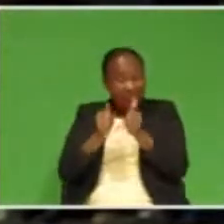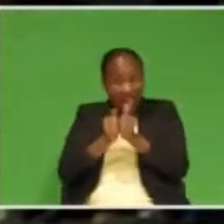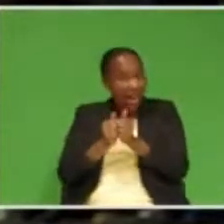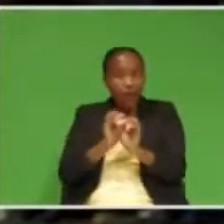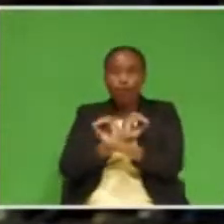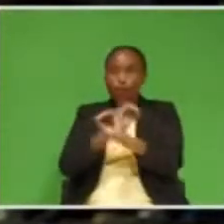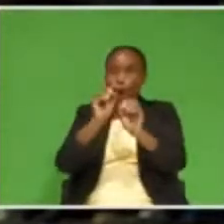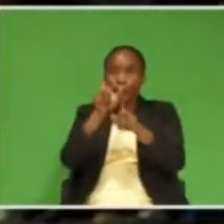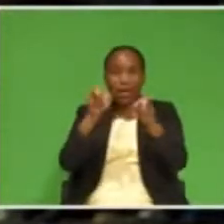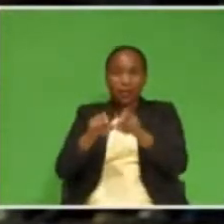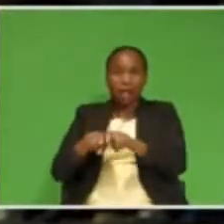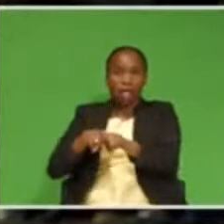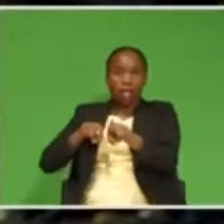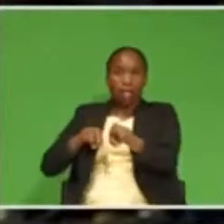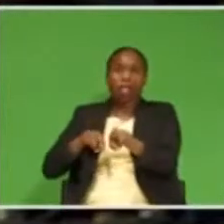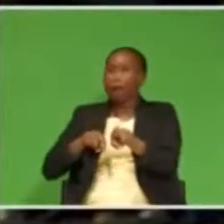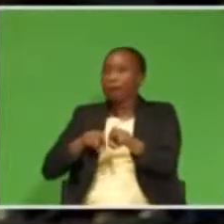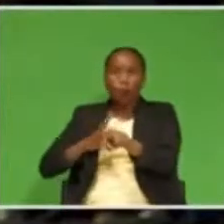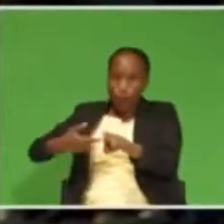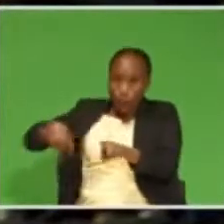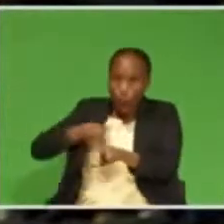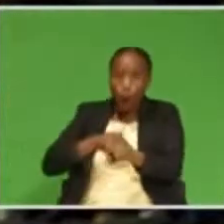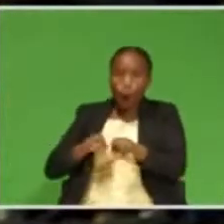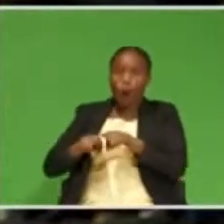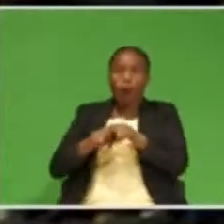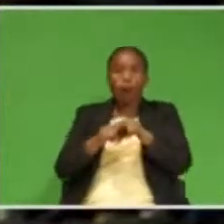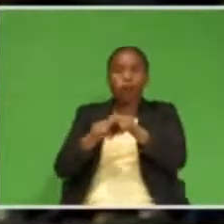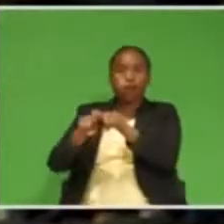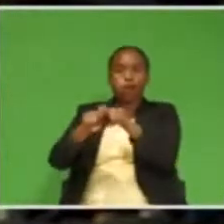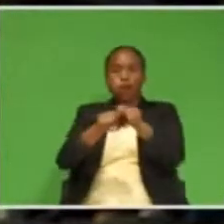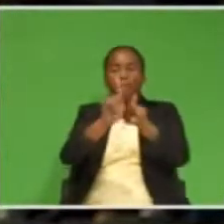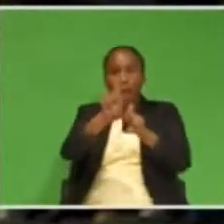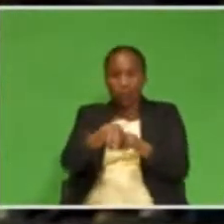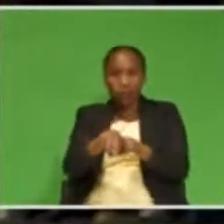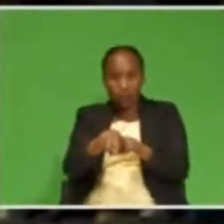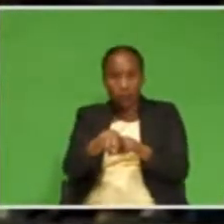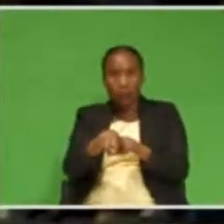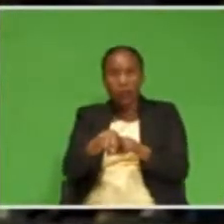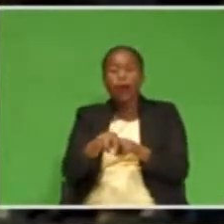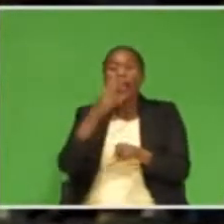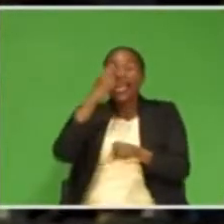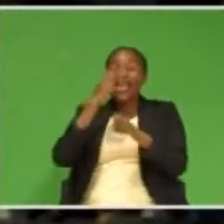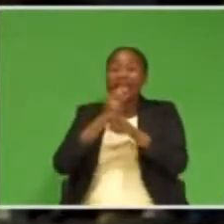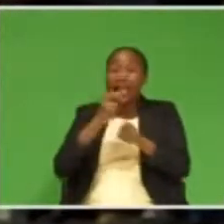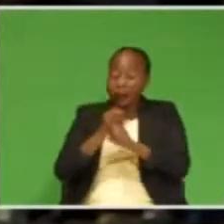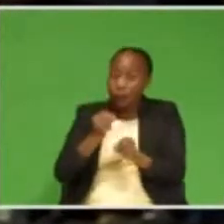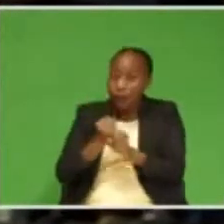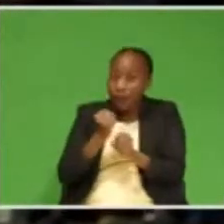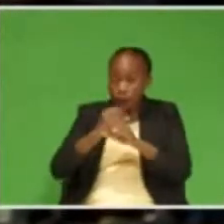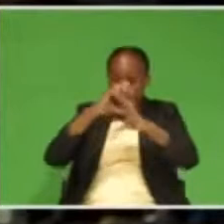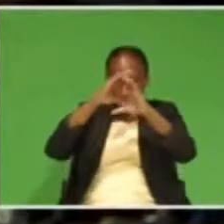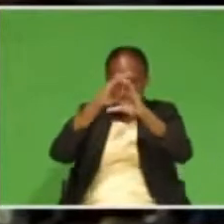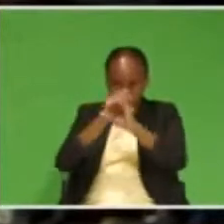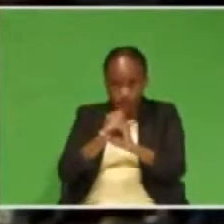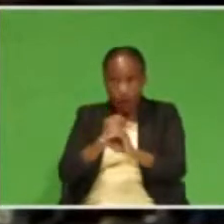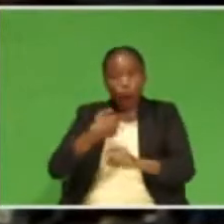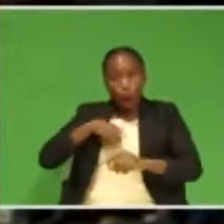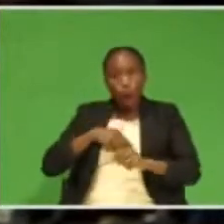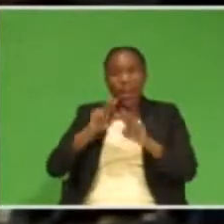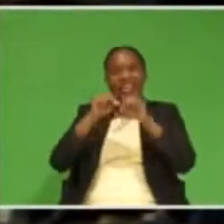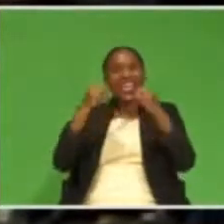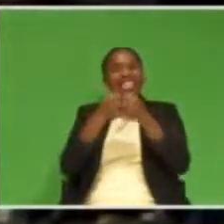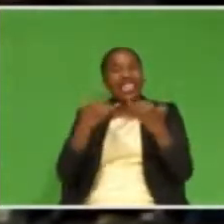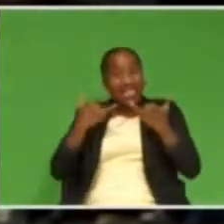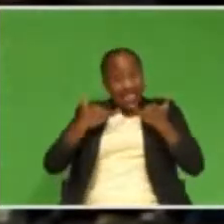one behind. And we need to stay the course. We need, as a nation at this time more than at